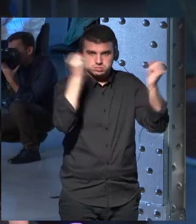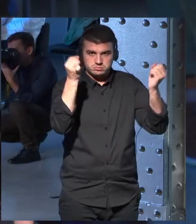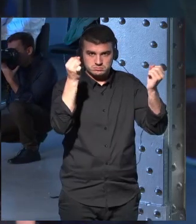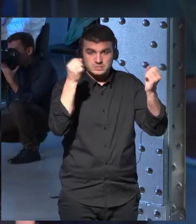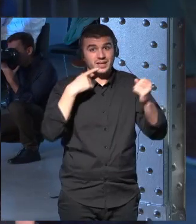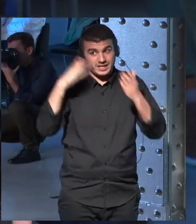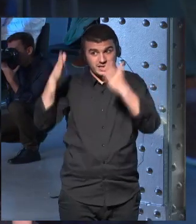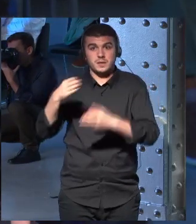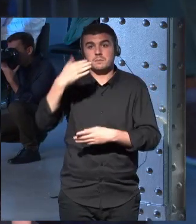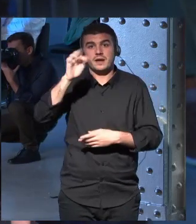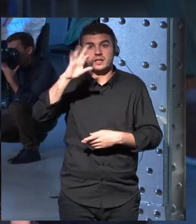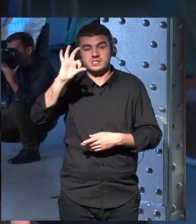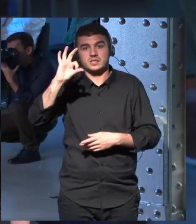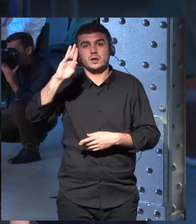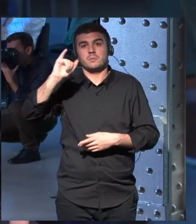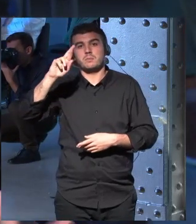on